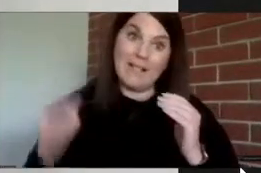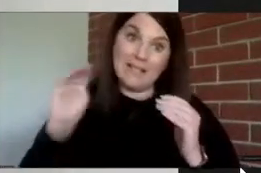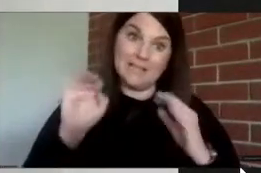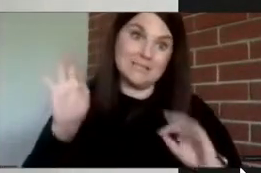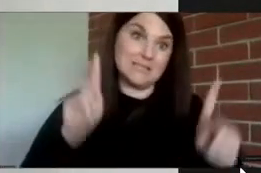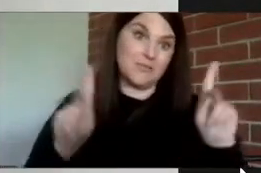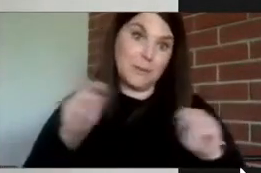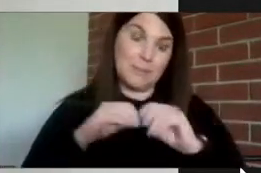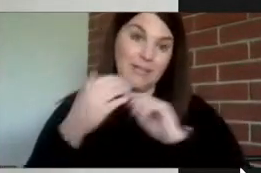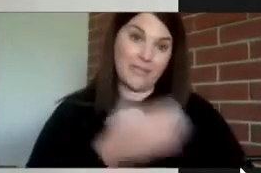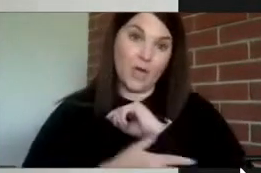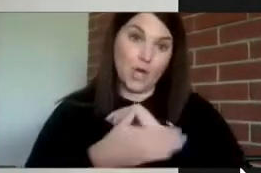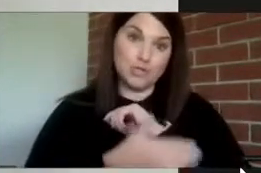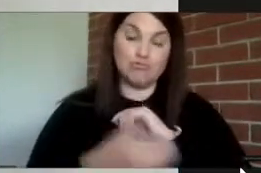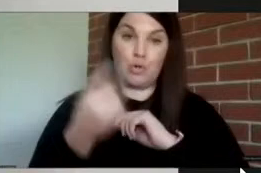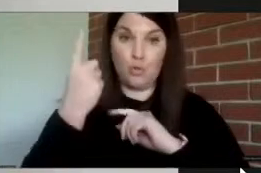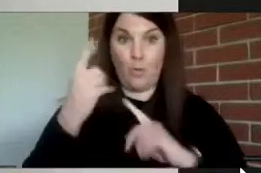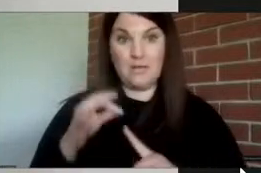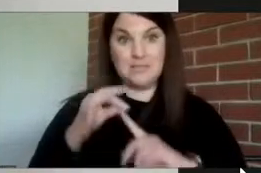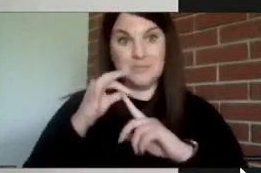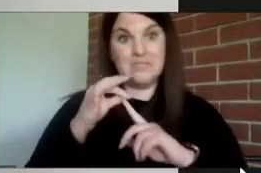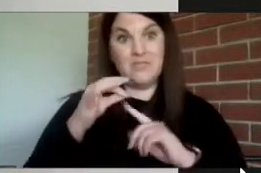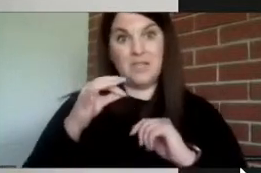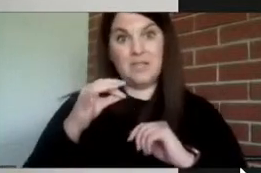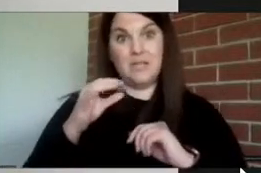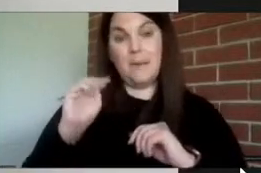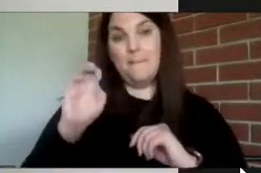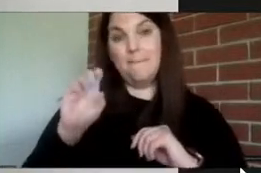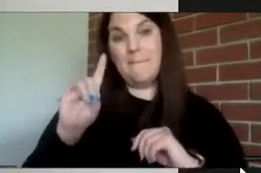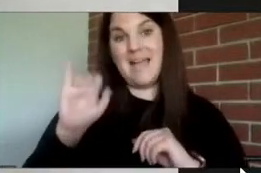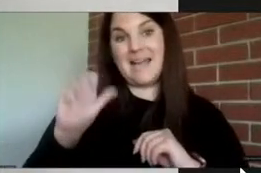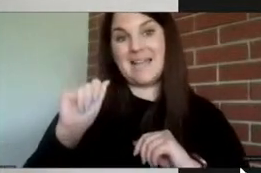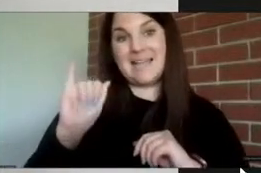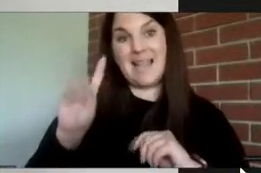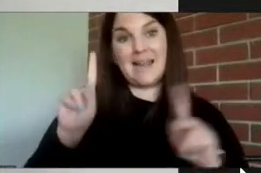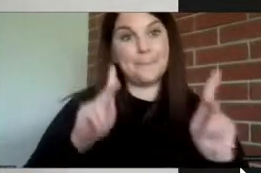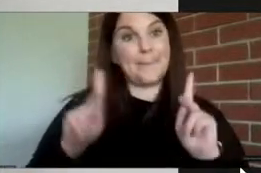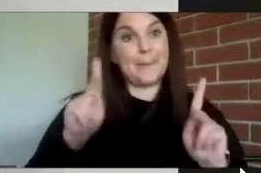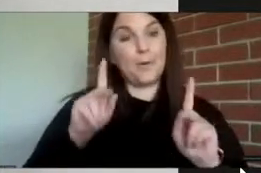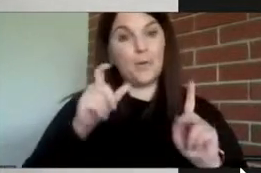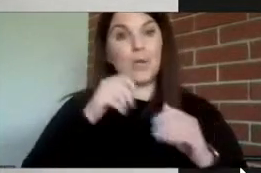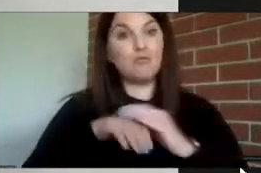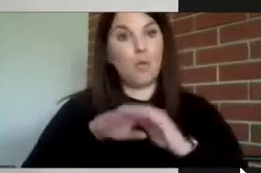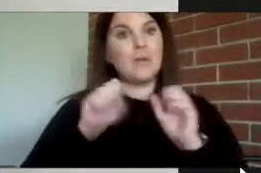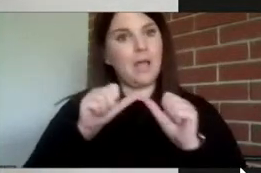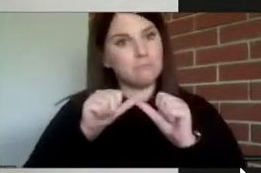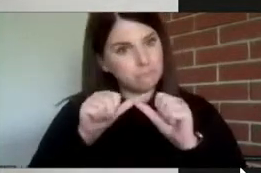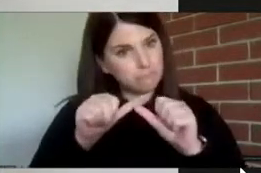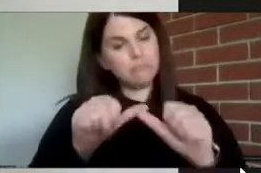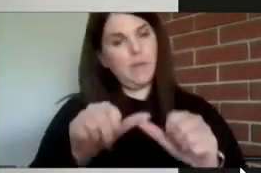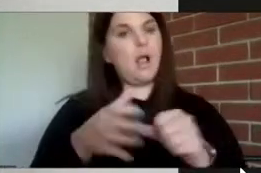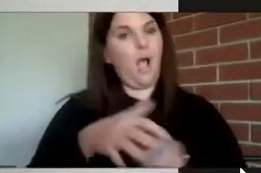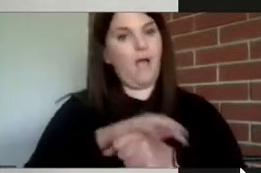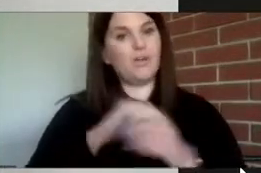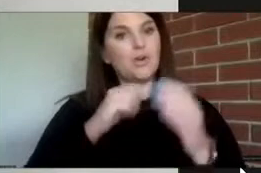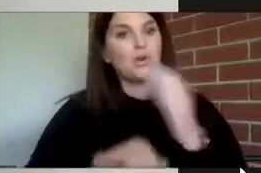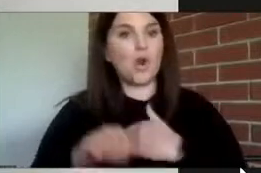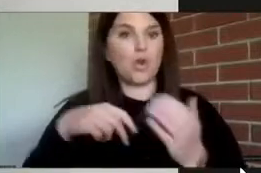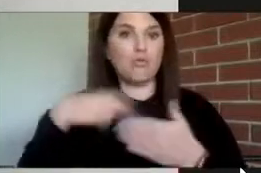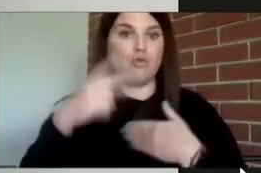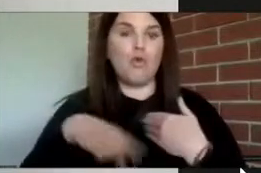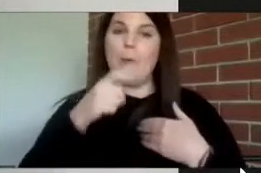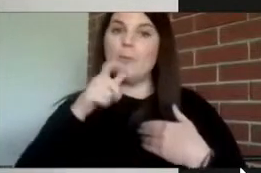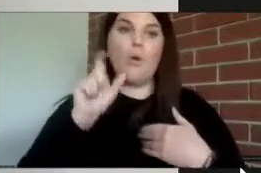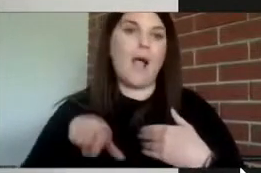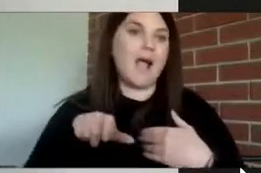country. One being in particular, Medicaid enrollees have the opportunity to stay continuously covered under the program. They don't have to go